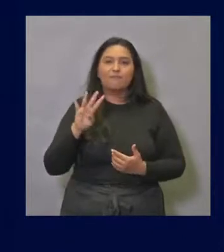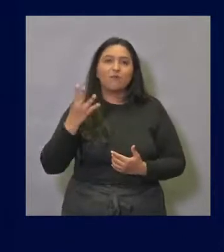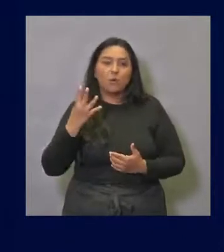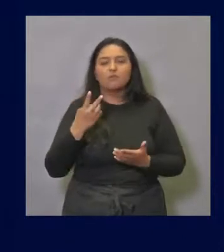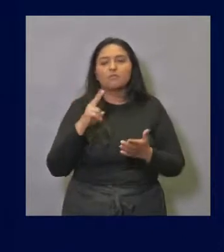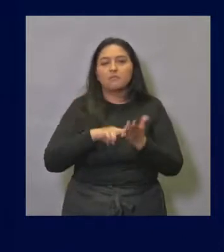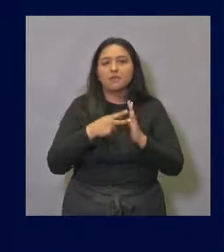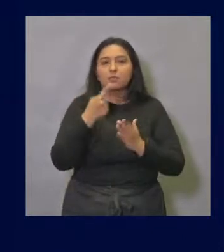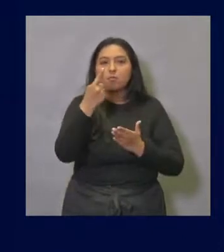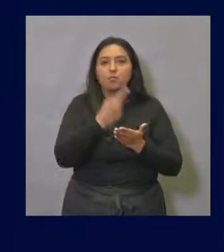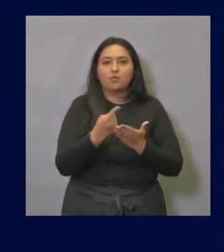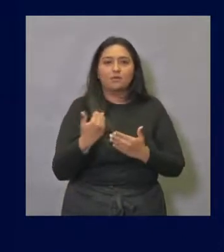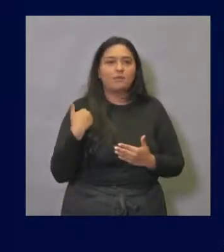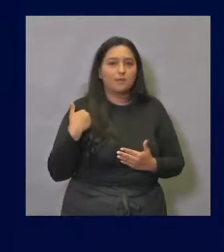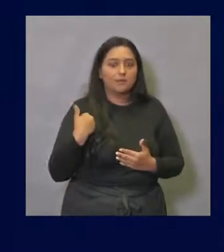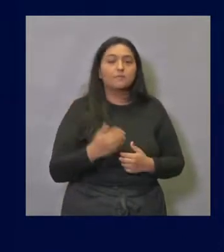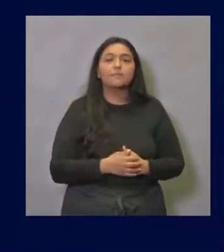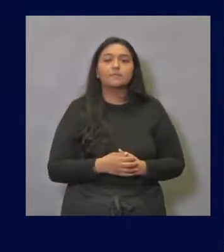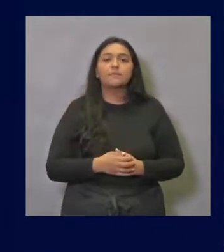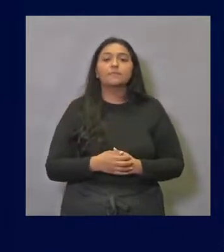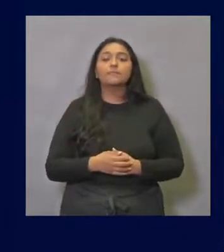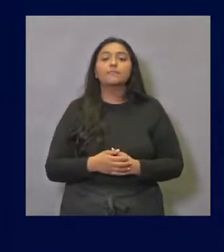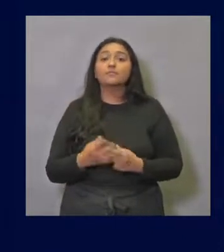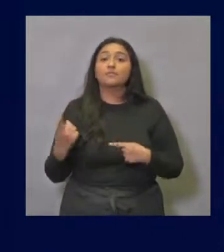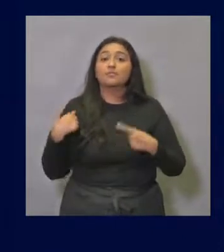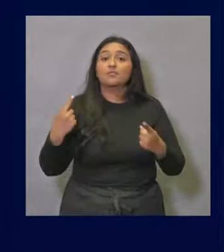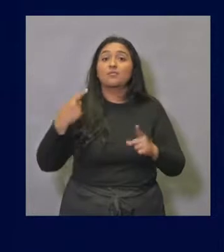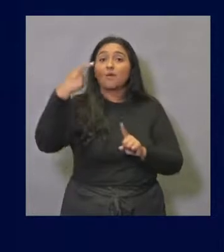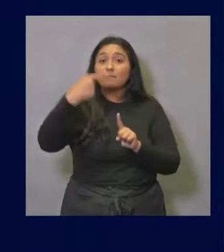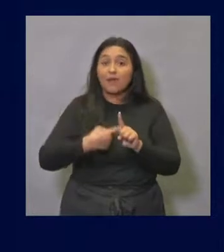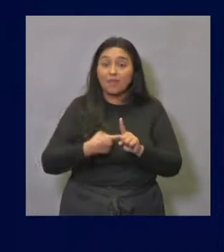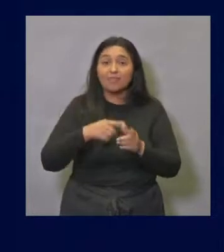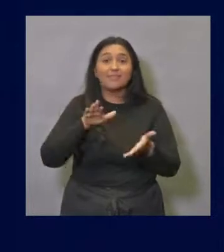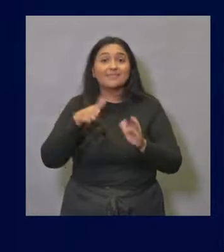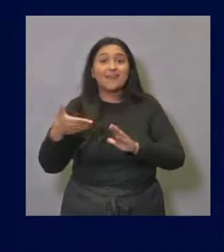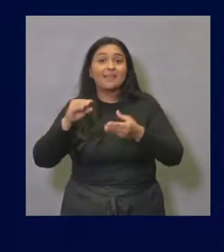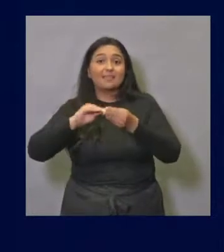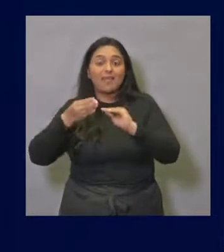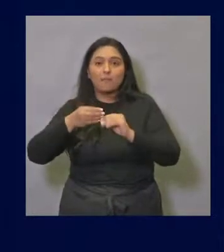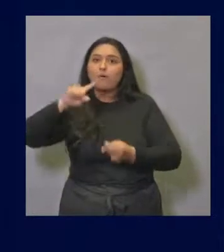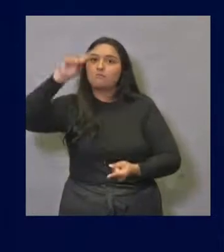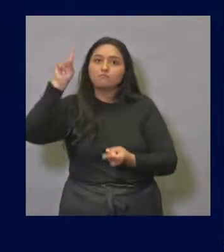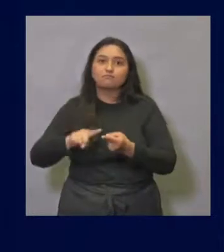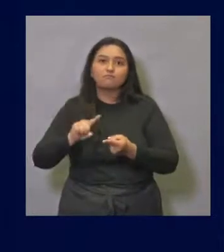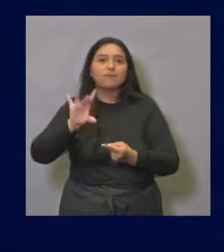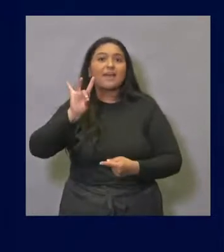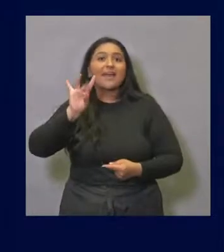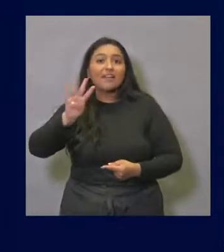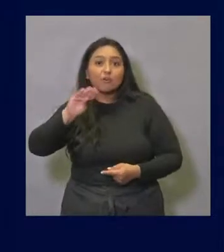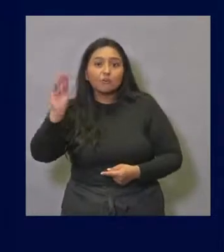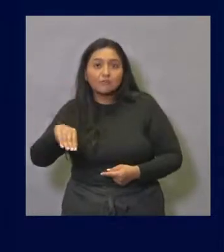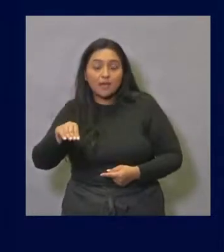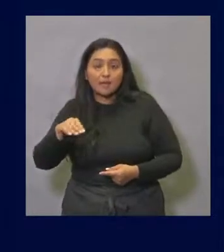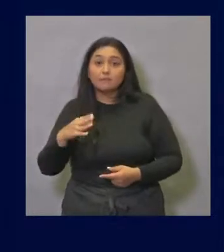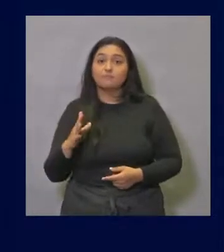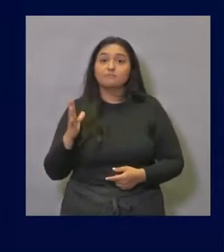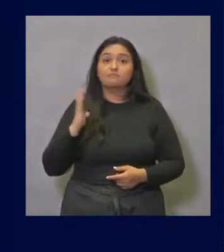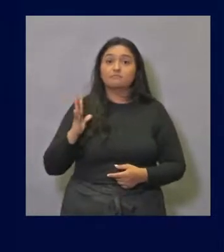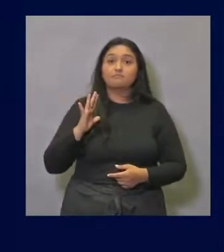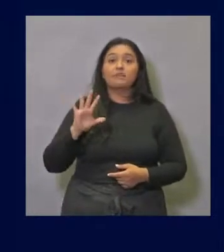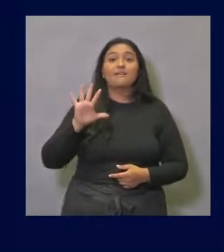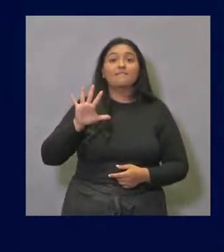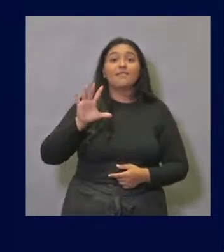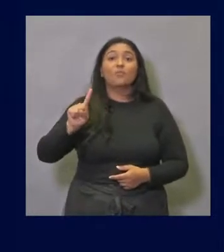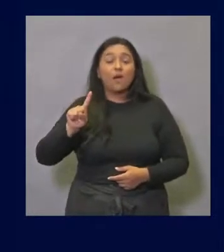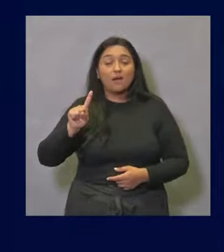ago. And over the last month, the number of daily deaths has dropped 84%, from 51 daily deaths reported